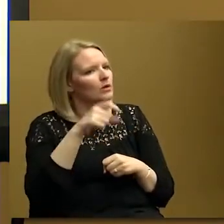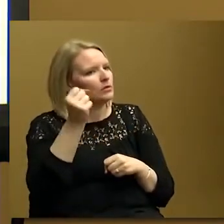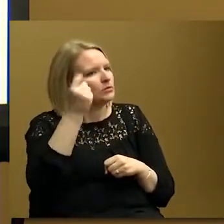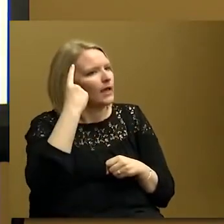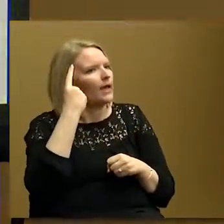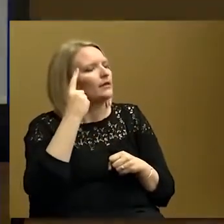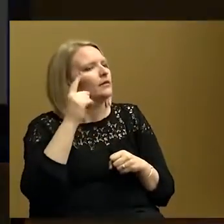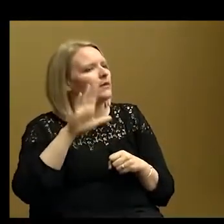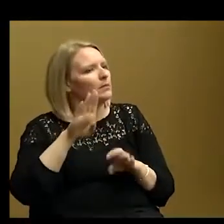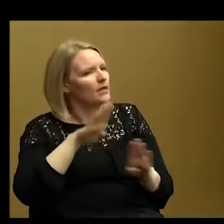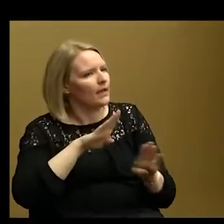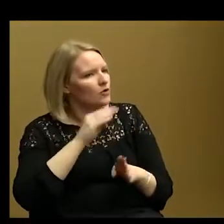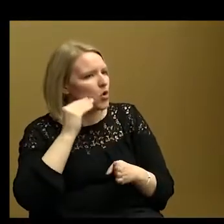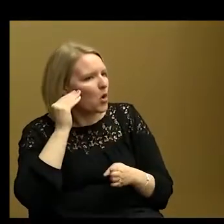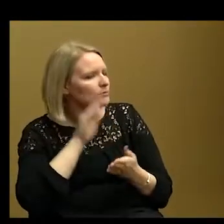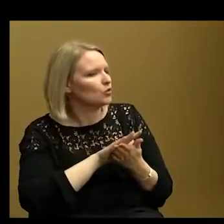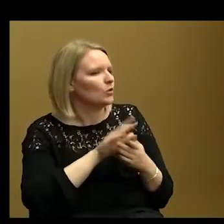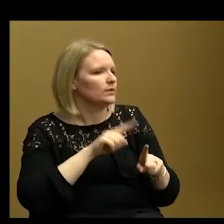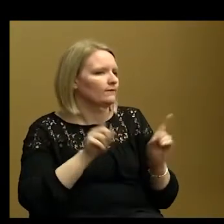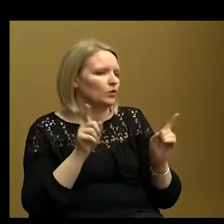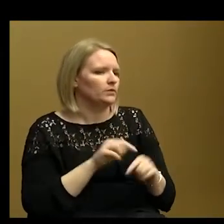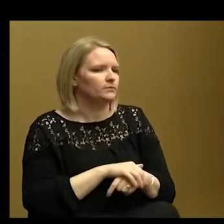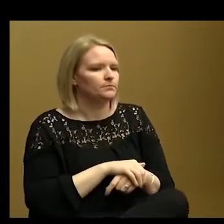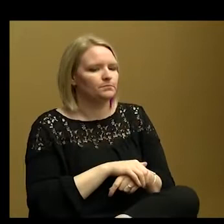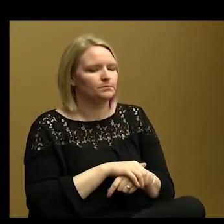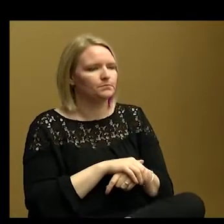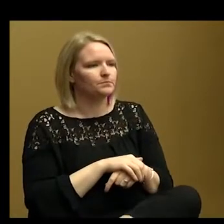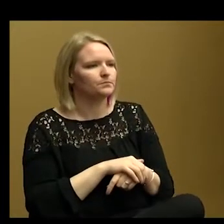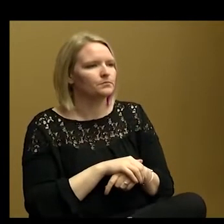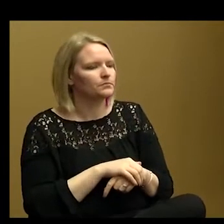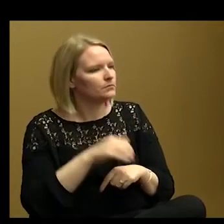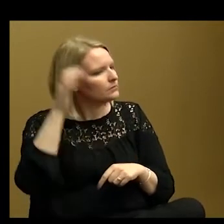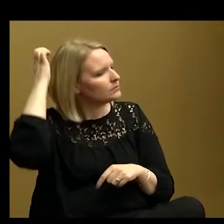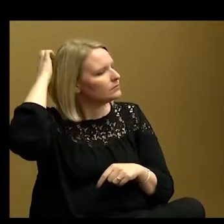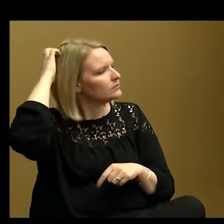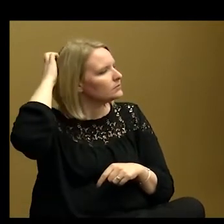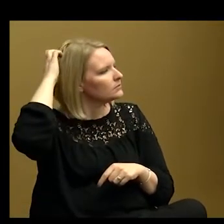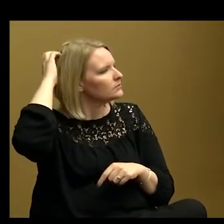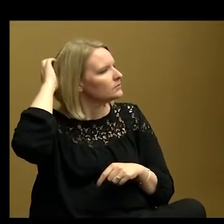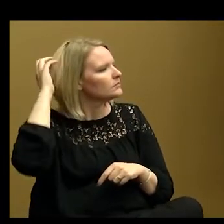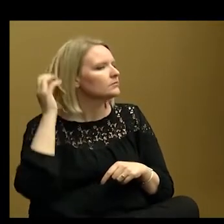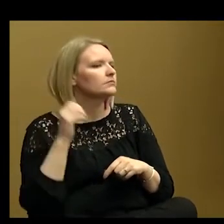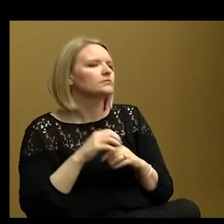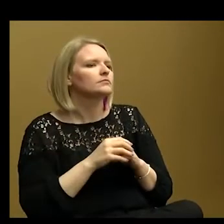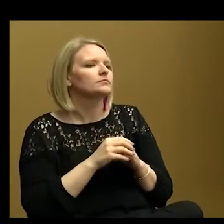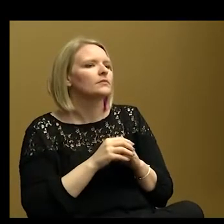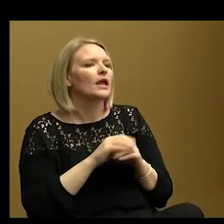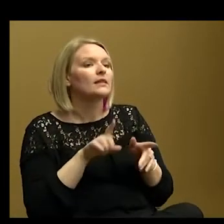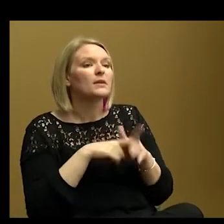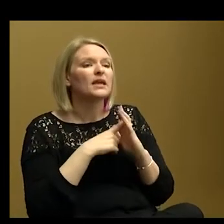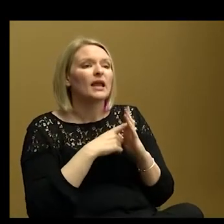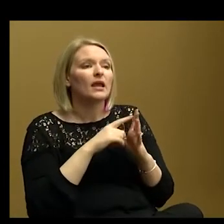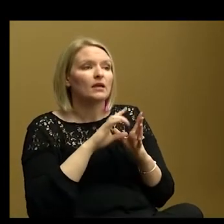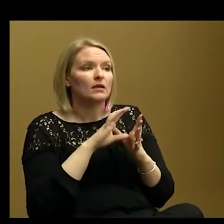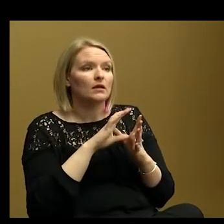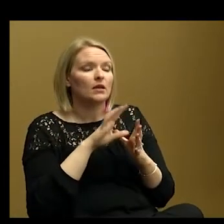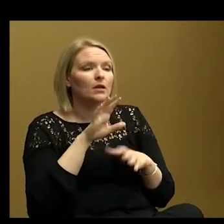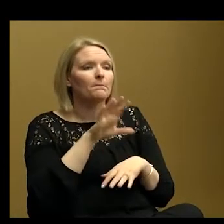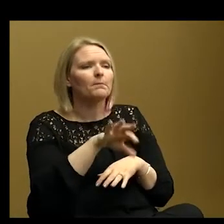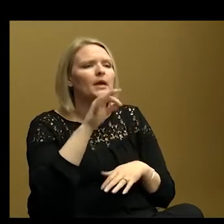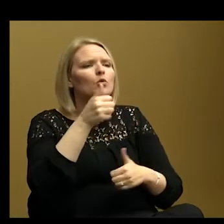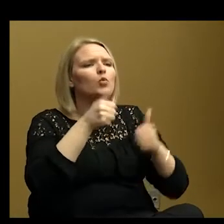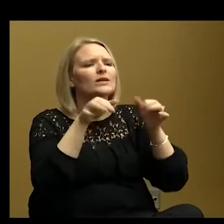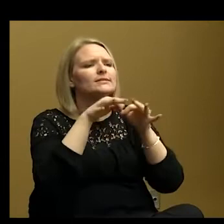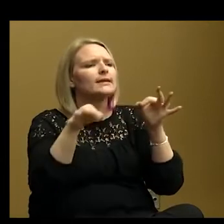school. All right, so when you start, it says, please indicate the statement below that